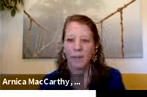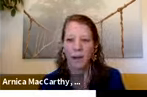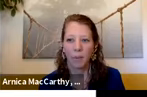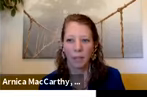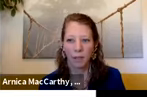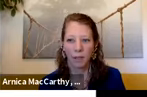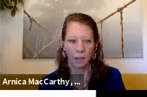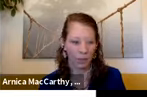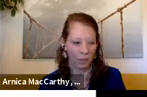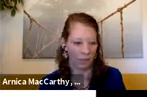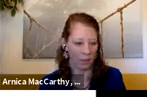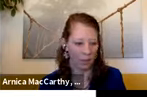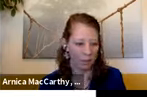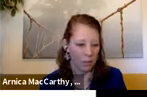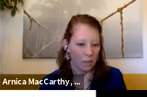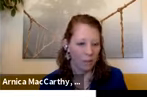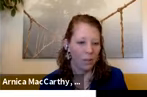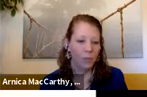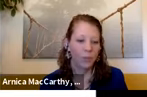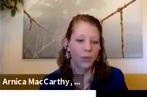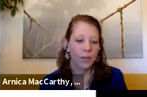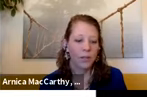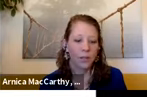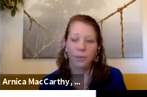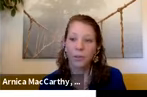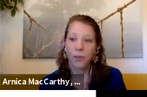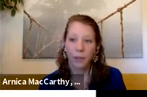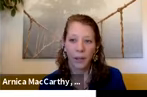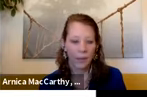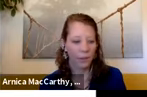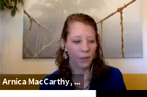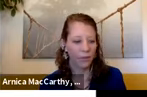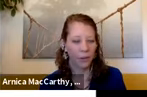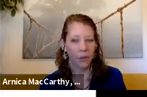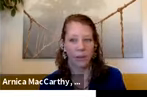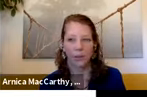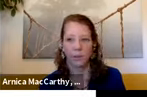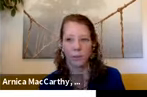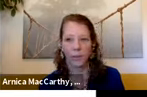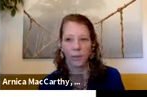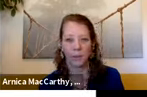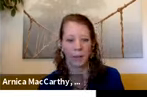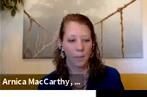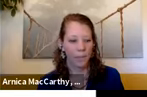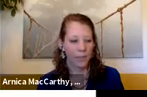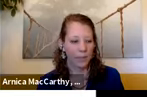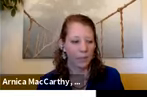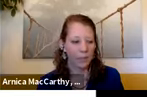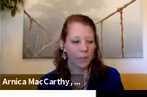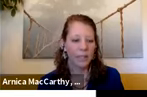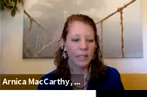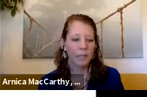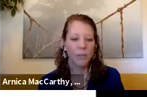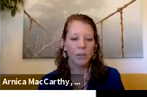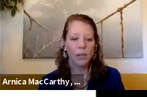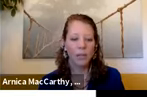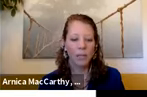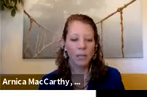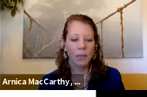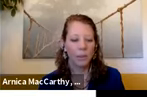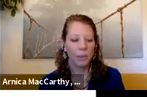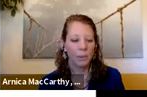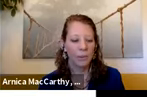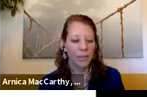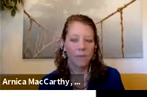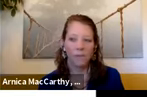draft environmental document, which runs through July 24th, 2020. During this community